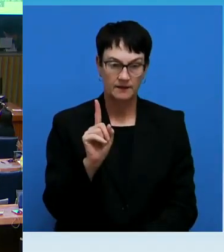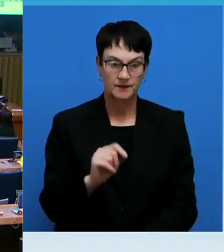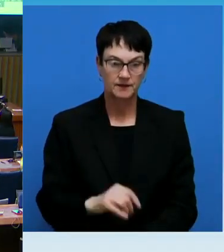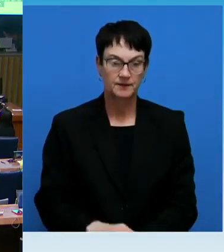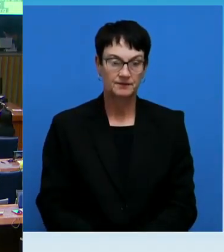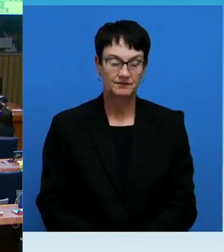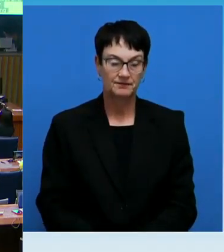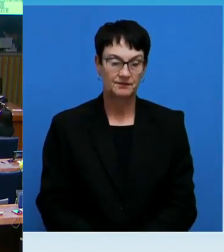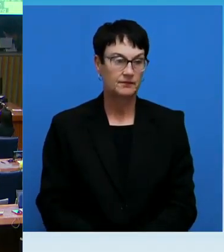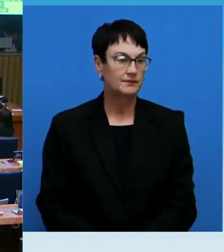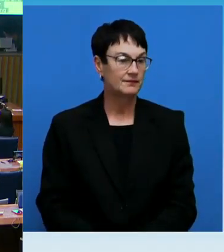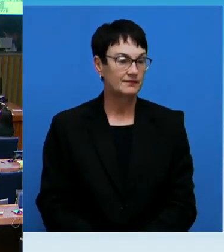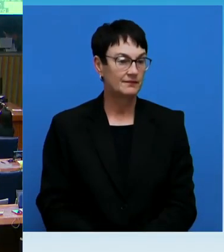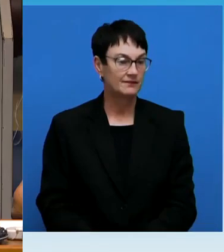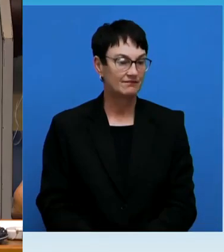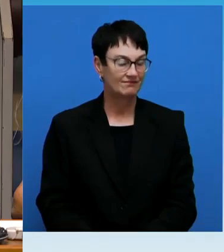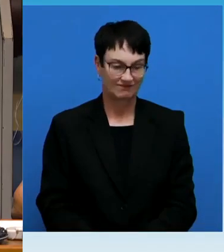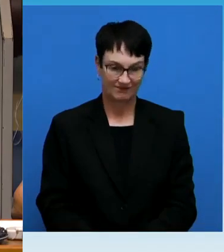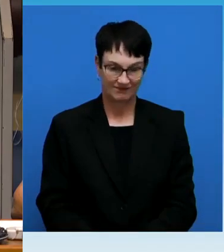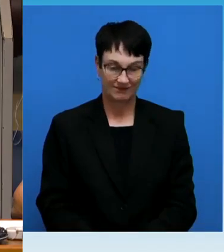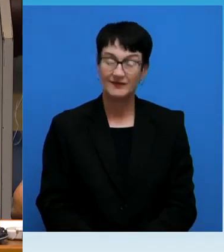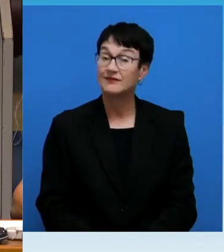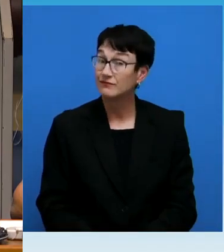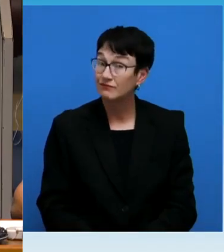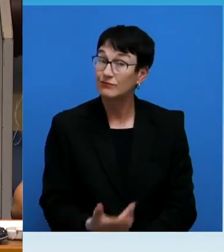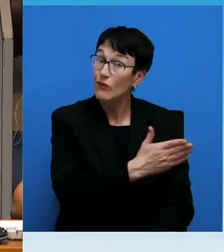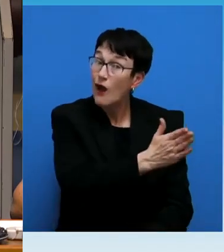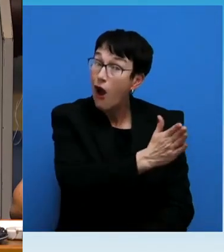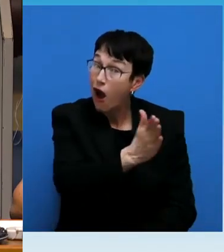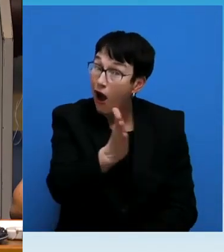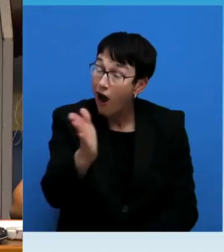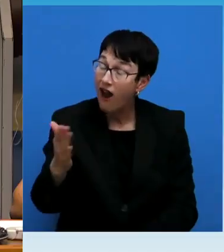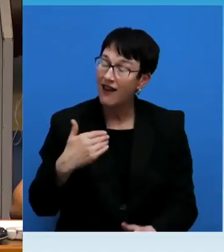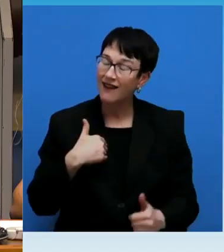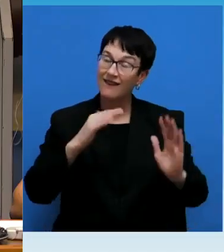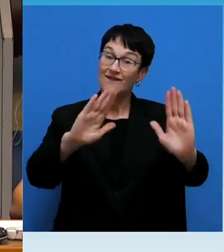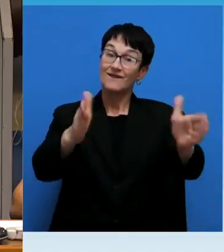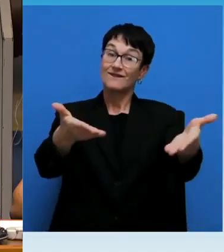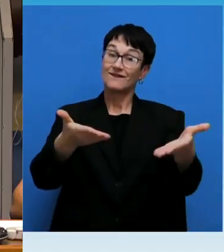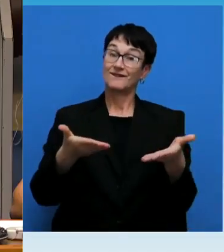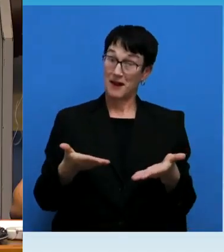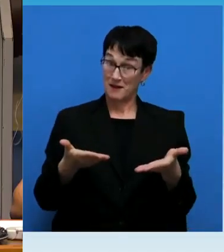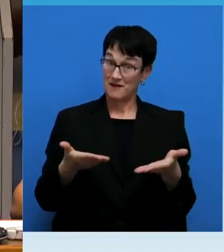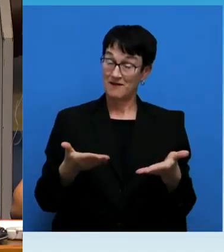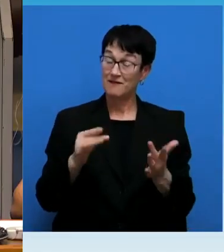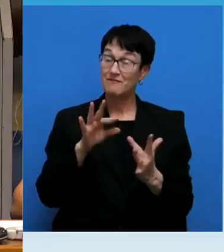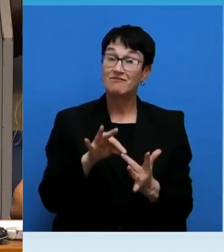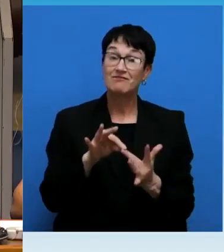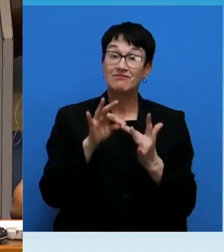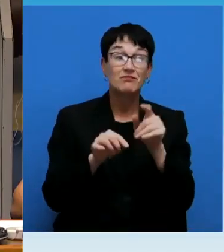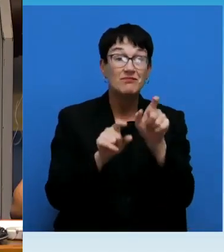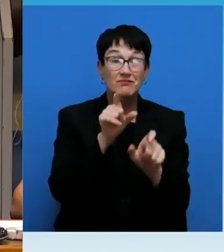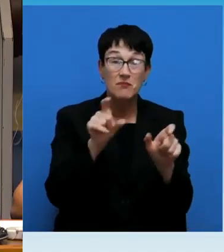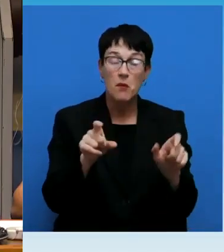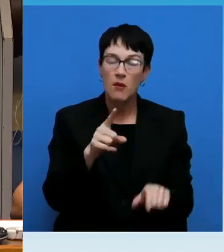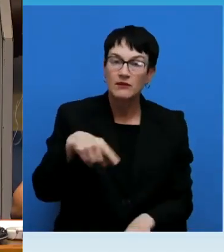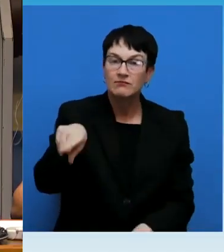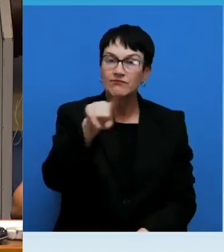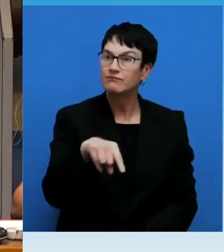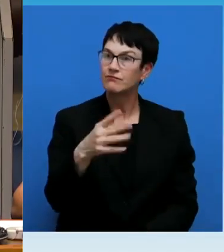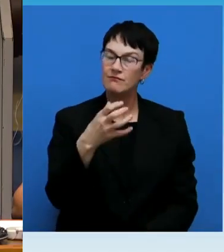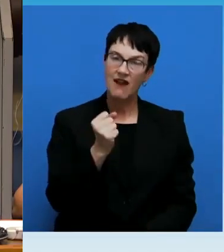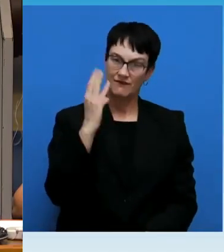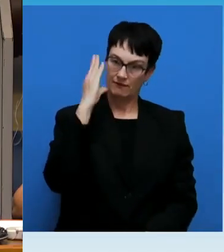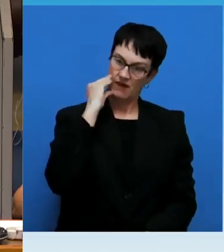I would like to welcome all of you here today, and especially those whose lived experience has guided our work on the rights of people